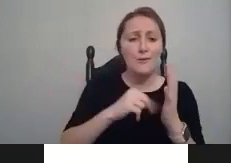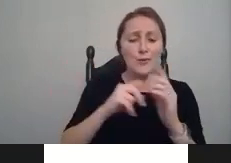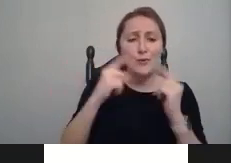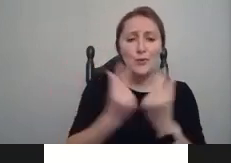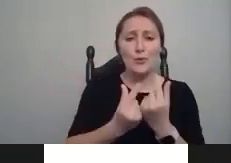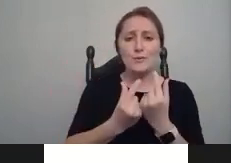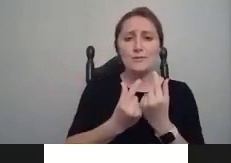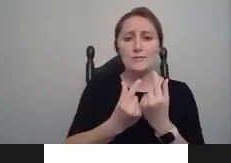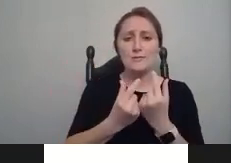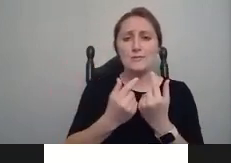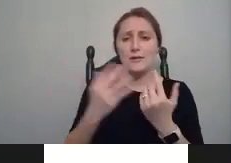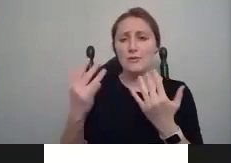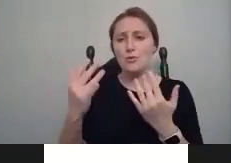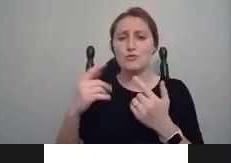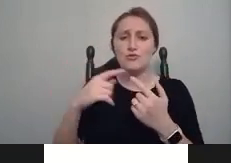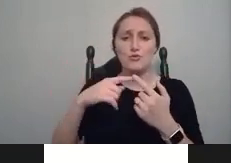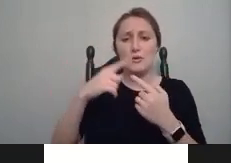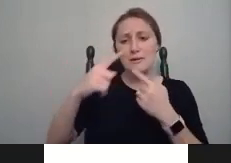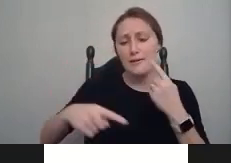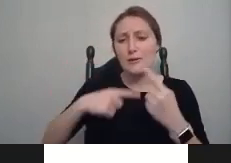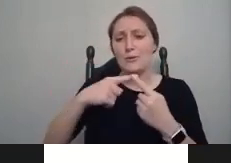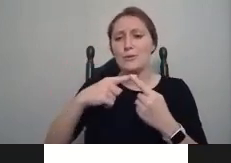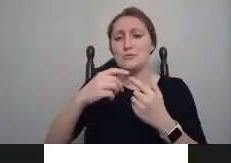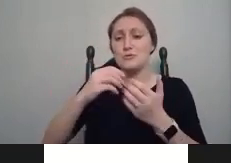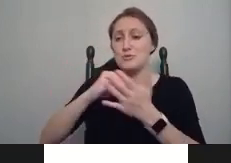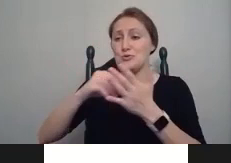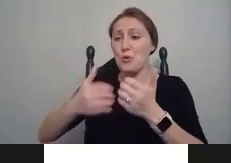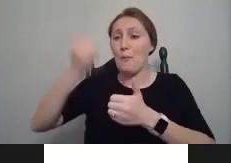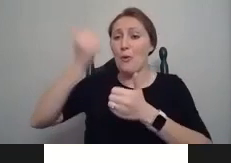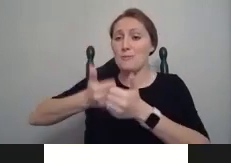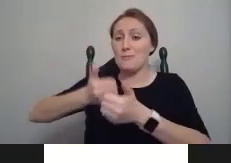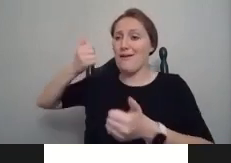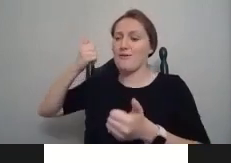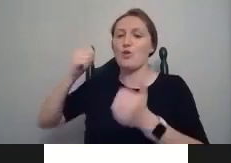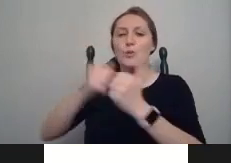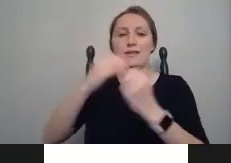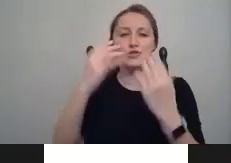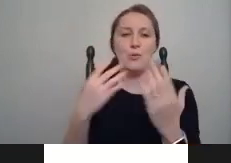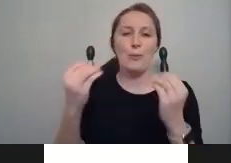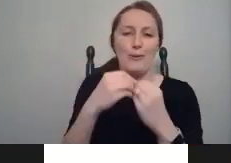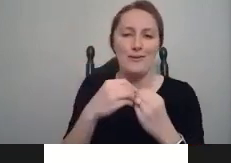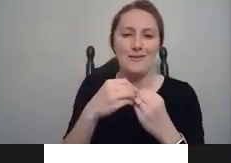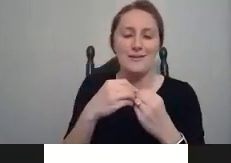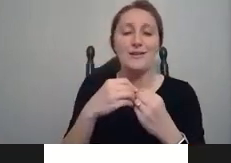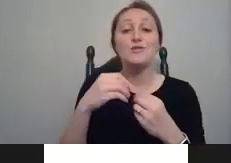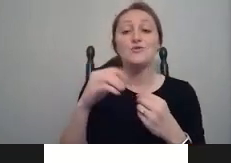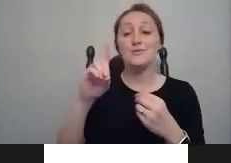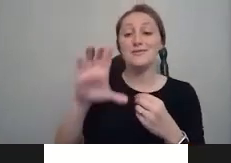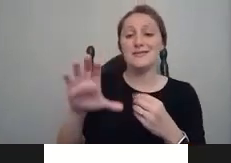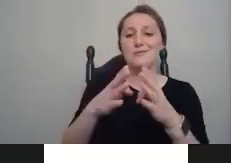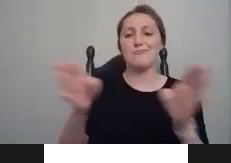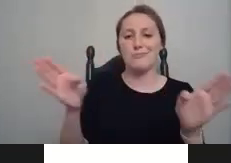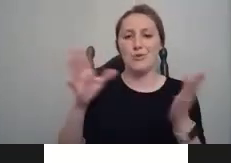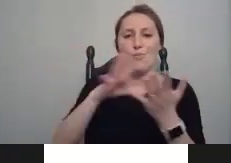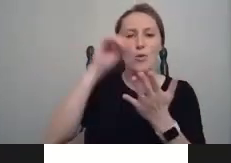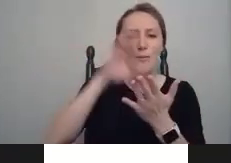cycle. The students who are furthest behind see the teacher most frequently. I think we're learning as a district more about the